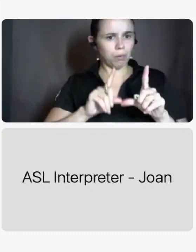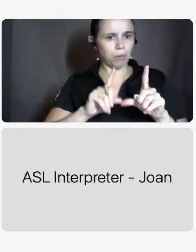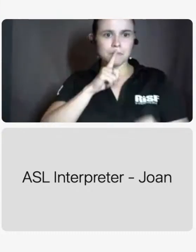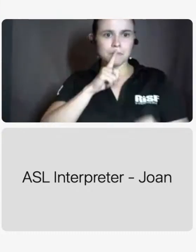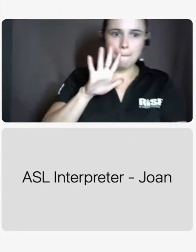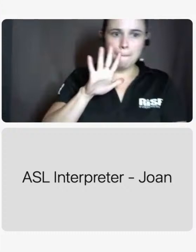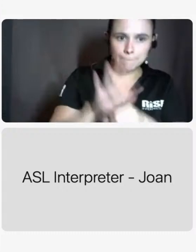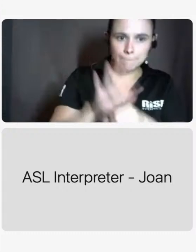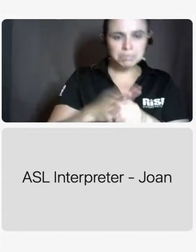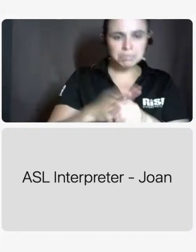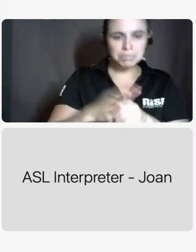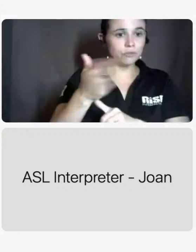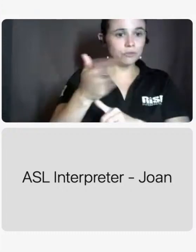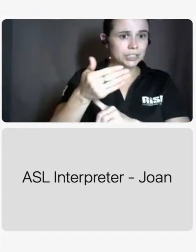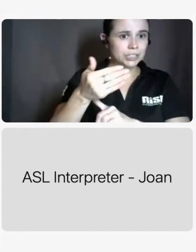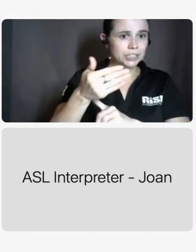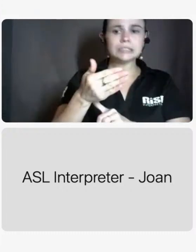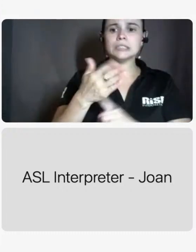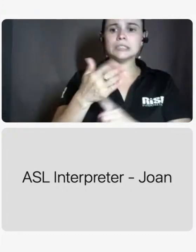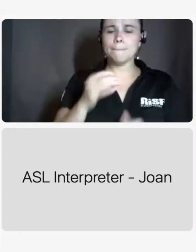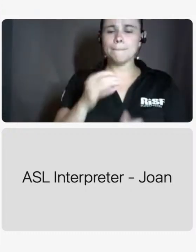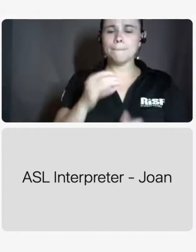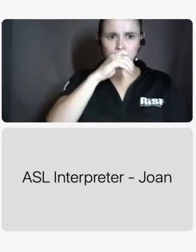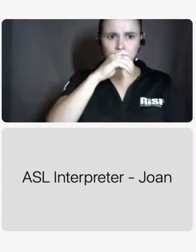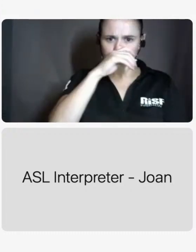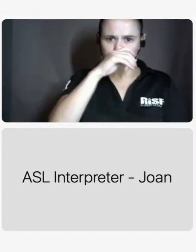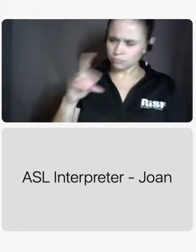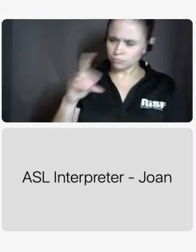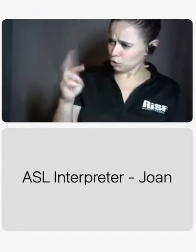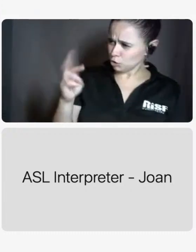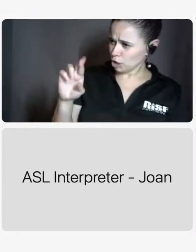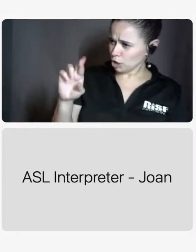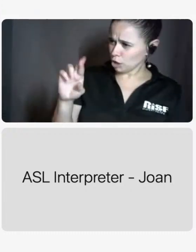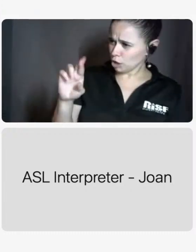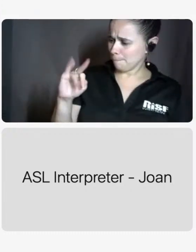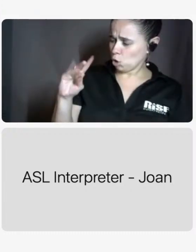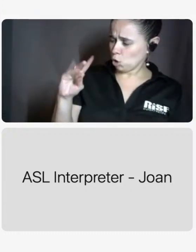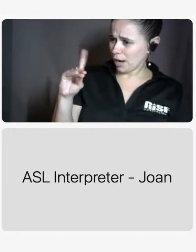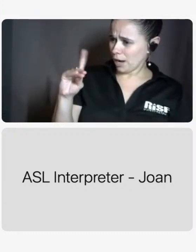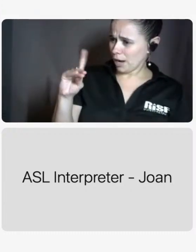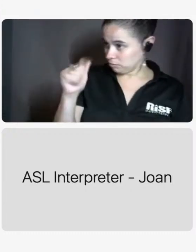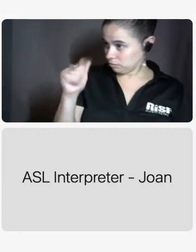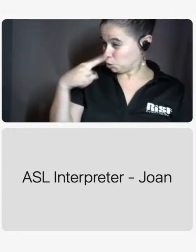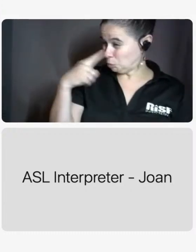Dr. Miranda, can you please lead us in the flag salute? Absolutely. Please stand.